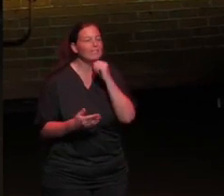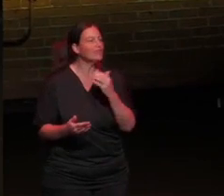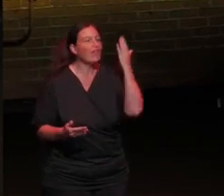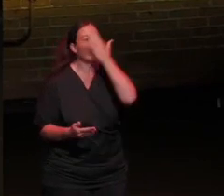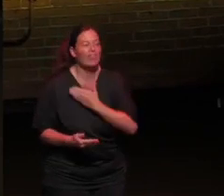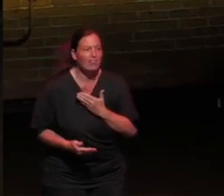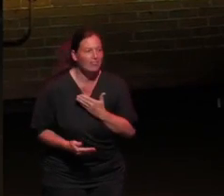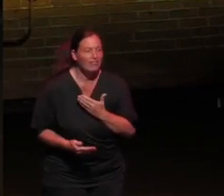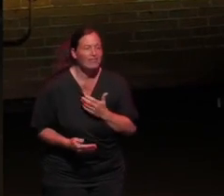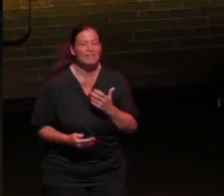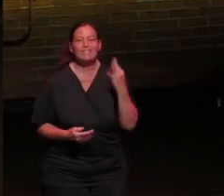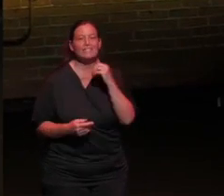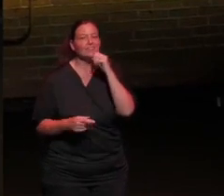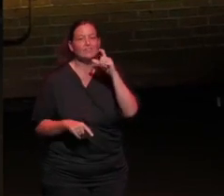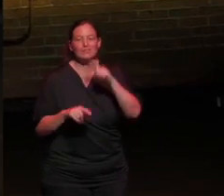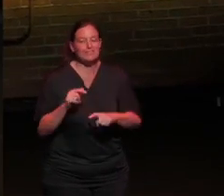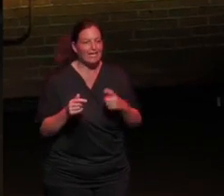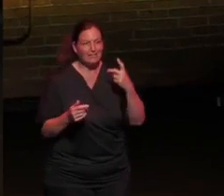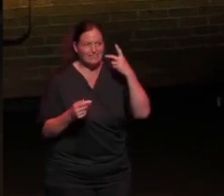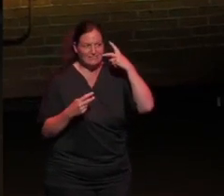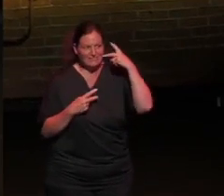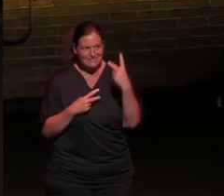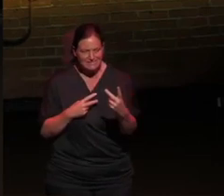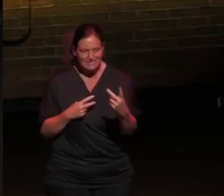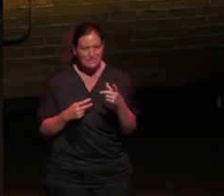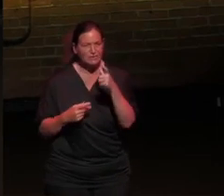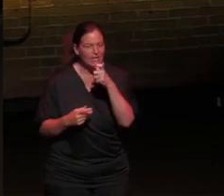know it, even if it can't be a visible